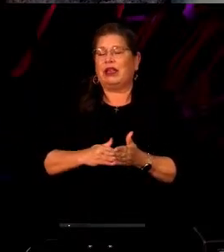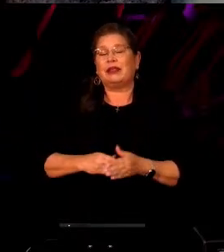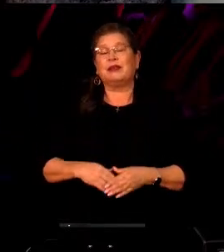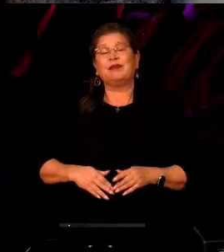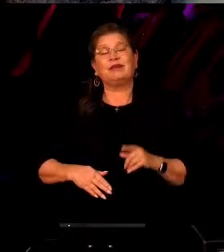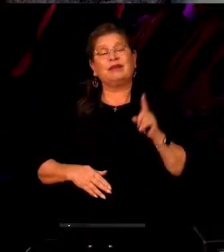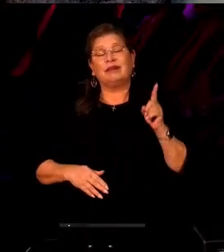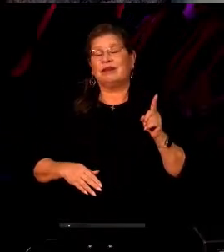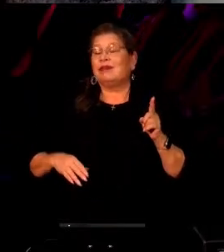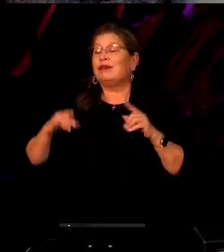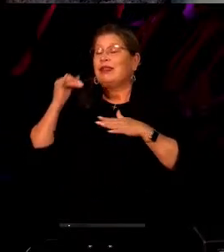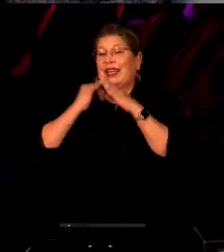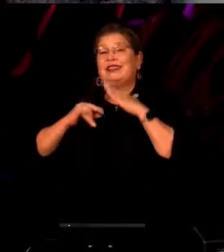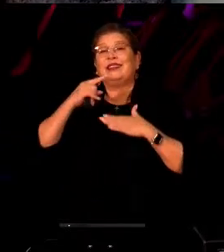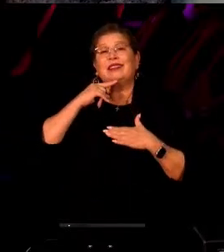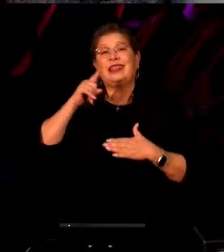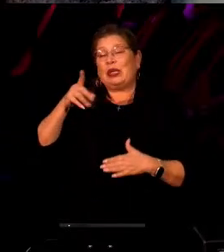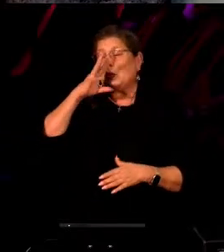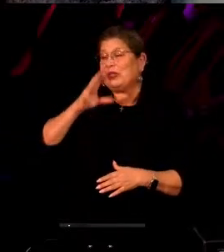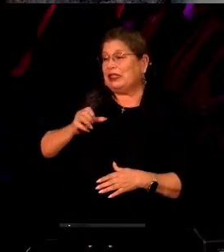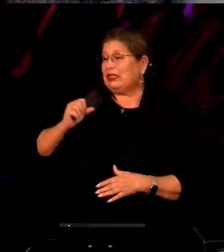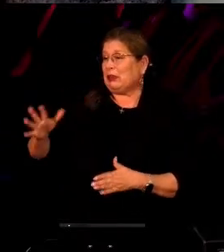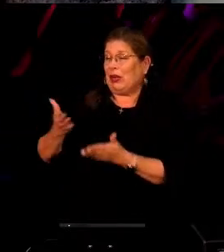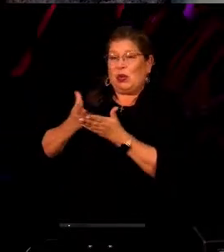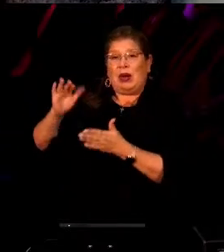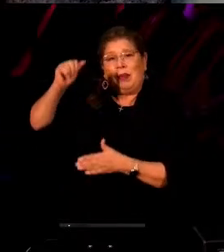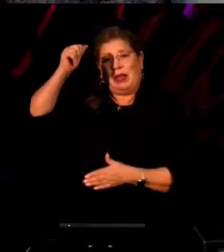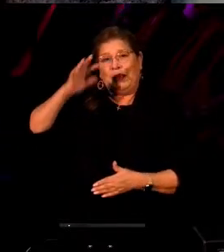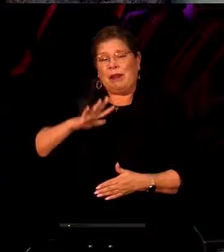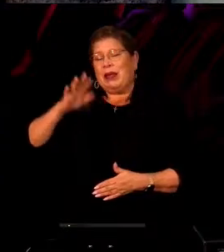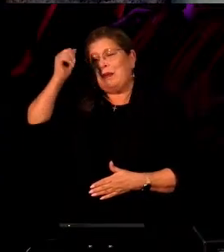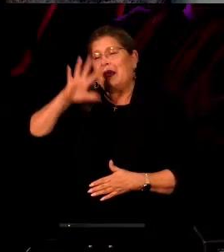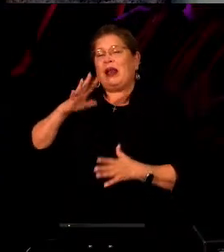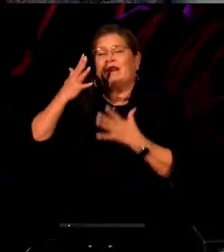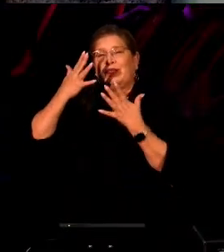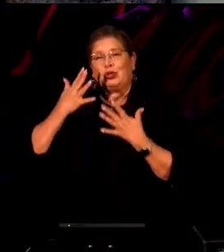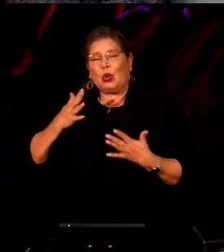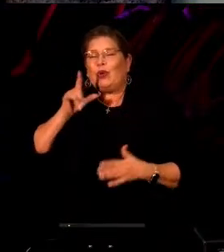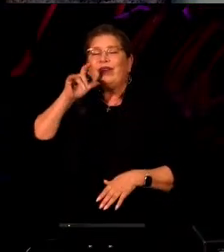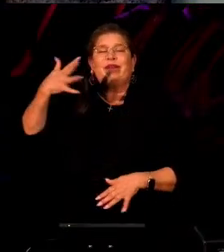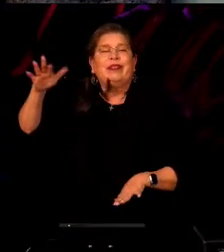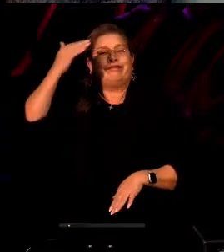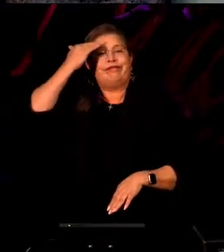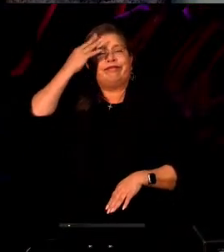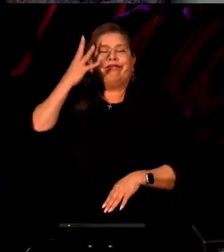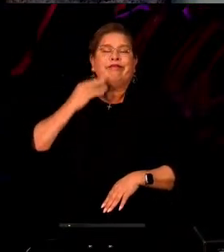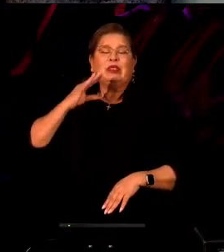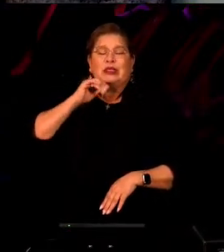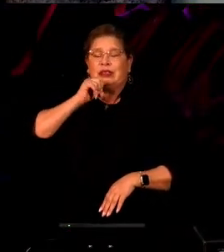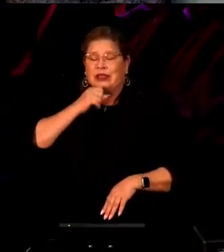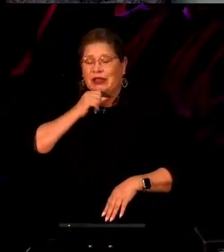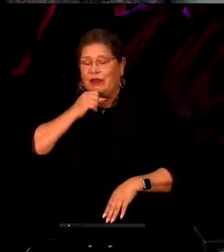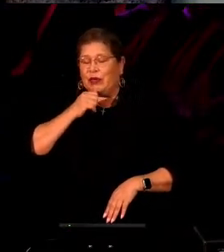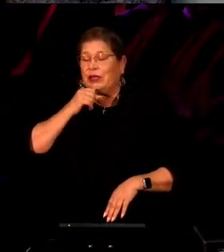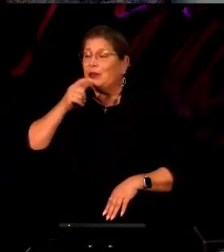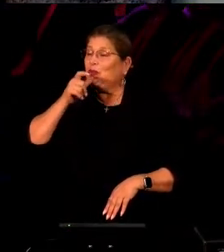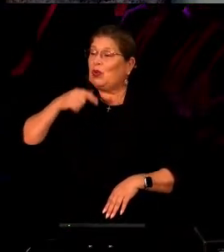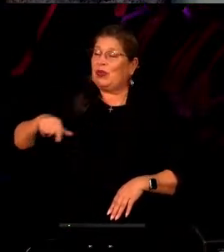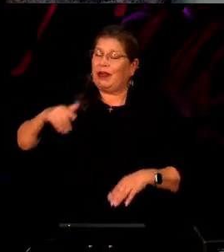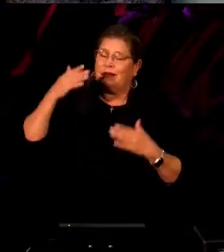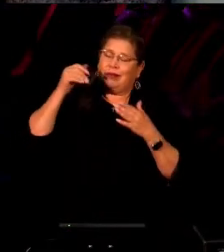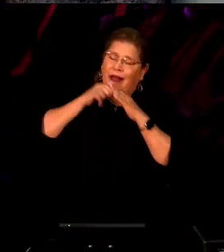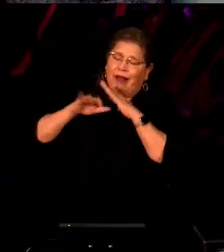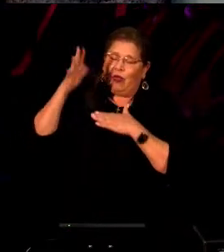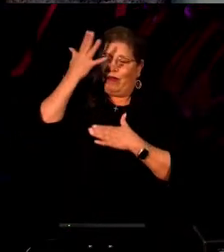was despised and rejected by men, a man of sorrows and familiar with suffering. Like one from whom men hide their faces, he